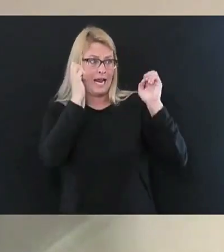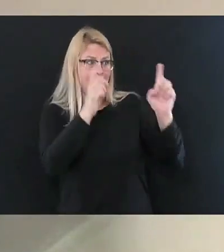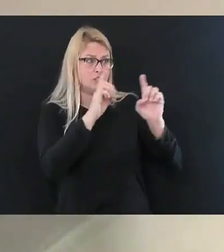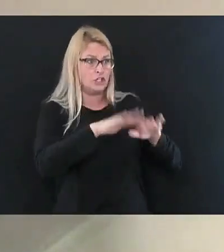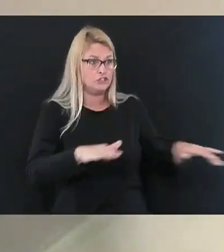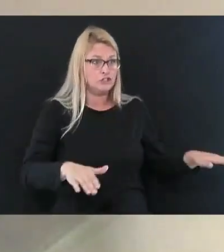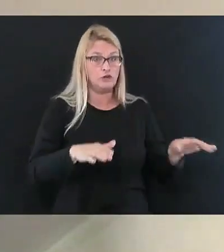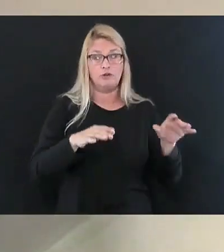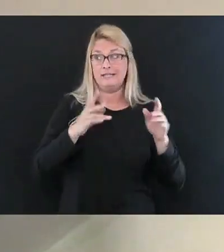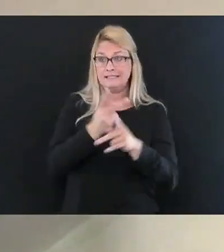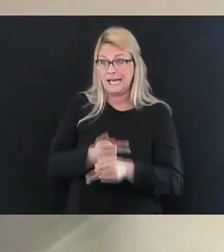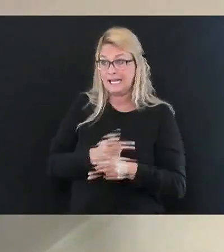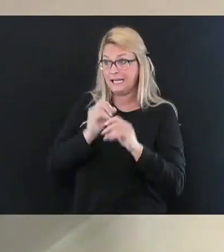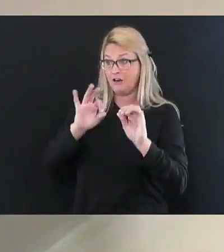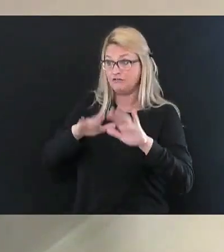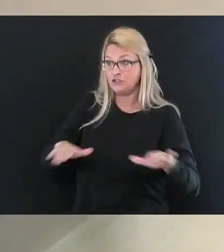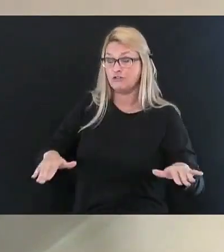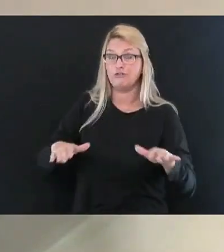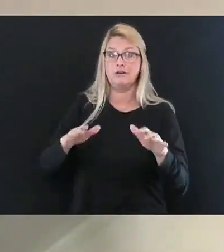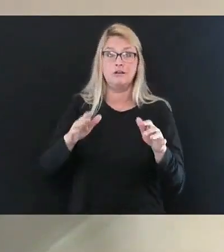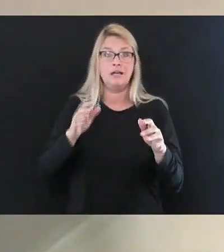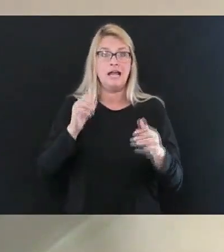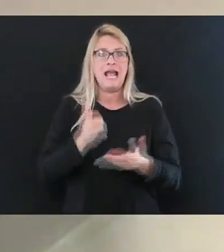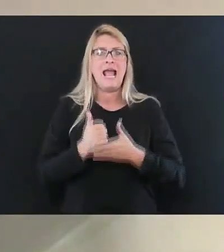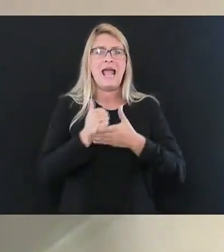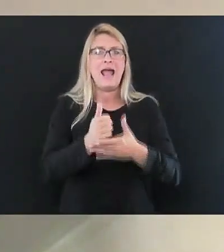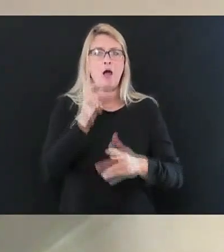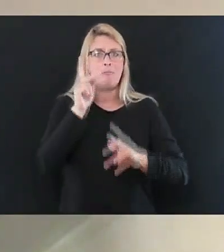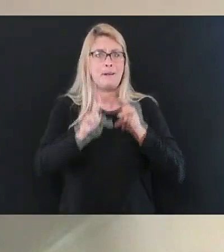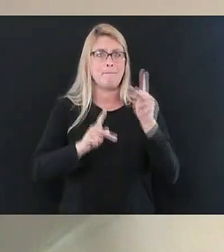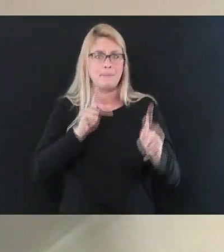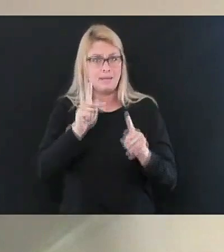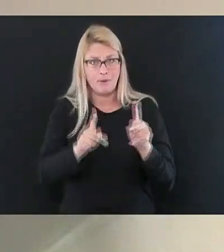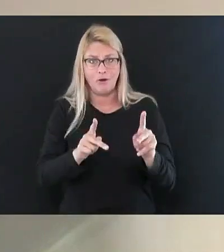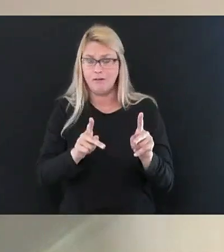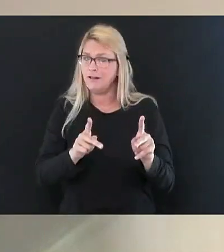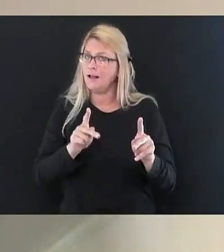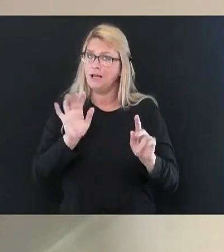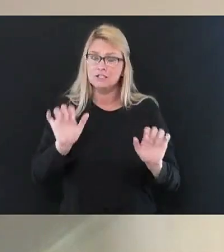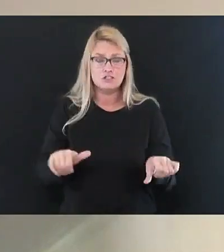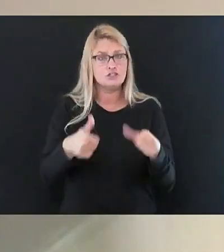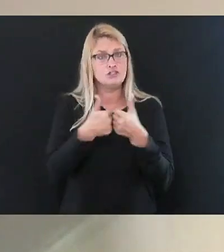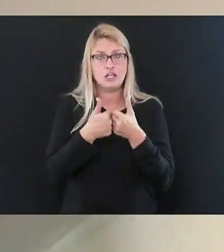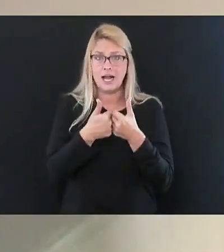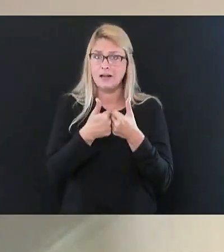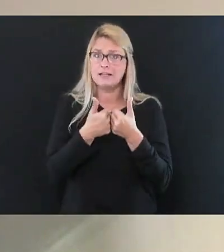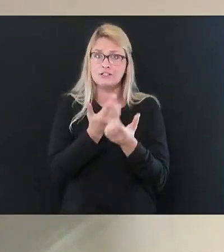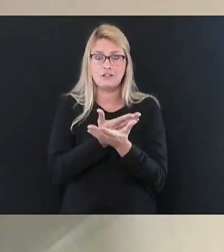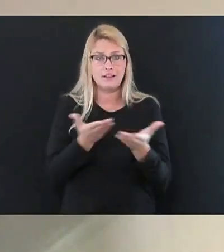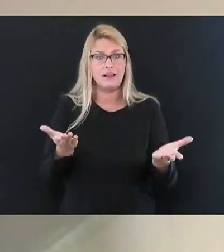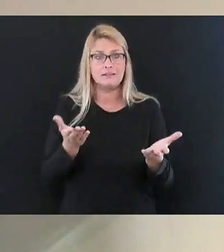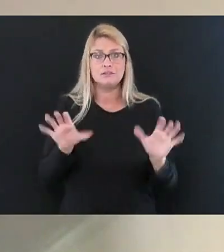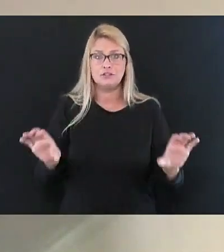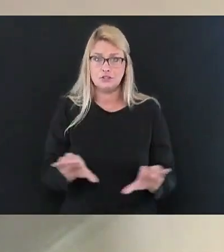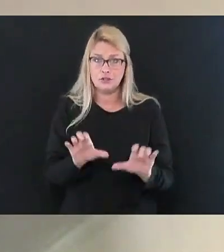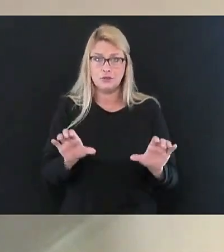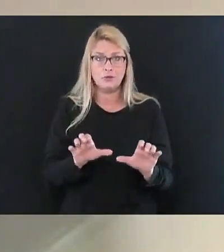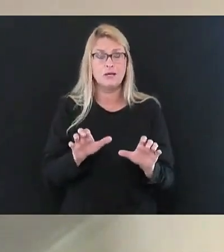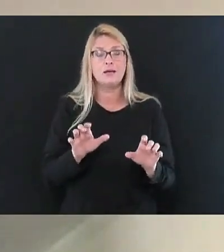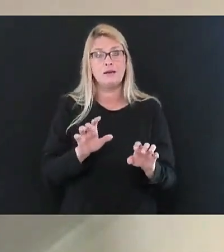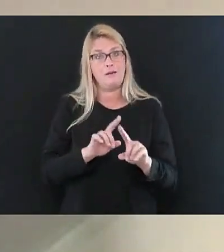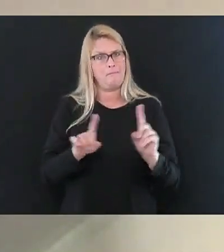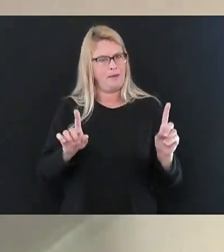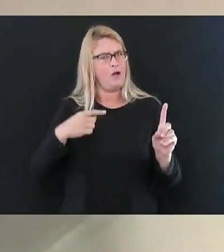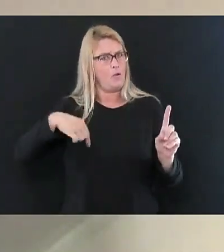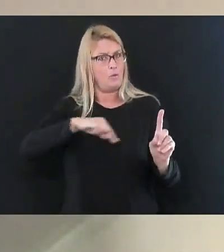our children and helping people not feel hopeless. That is a very challenging set of things to achieve. And